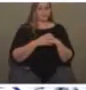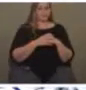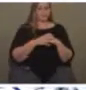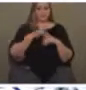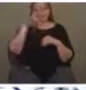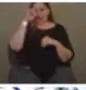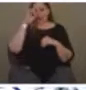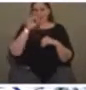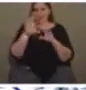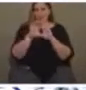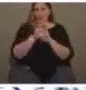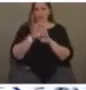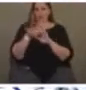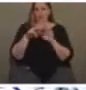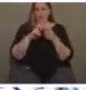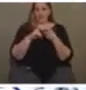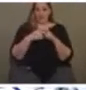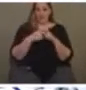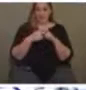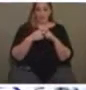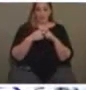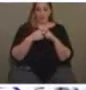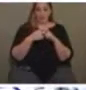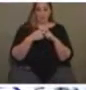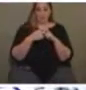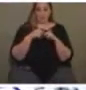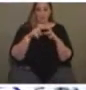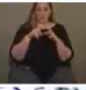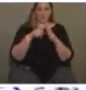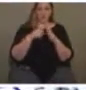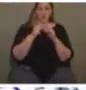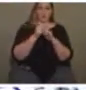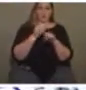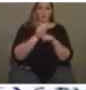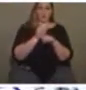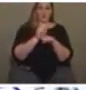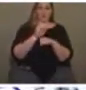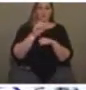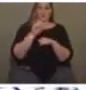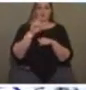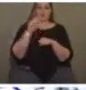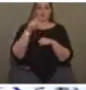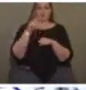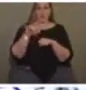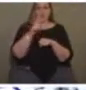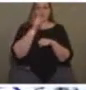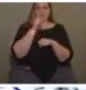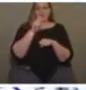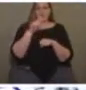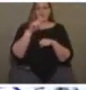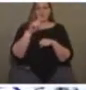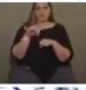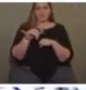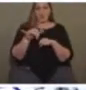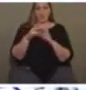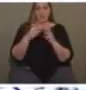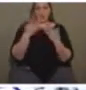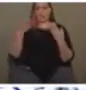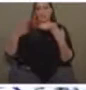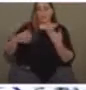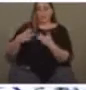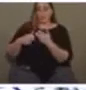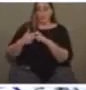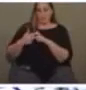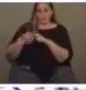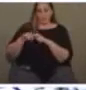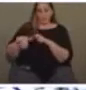I think I characterize you say the problem, certainly for the labor supply in on the island, is not a supply side problem. It's not, your